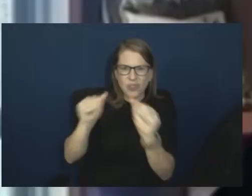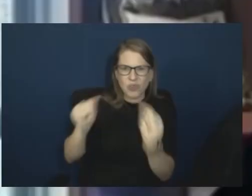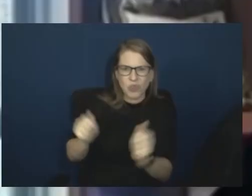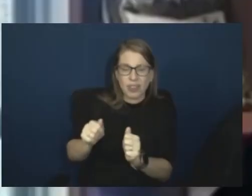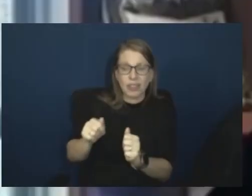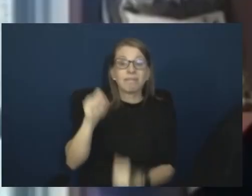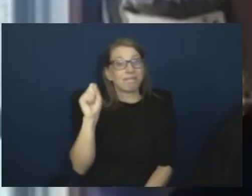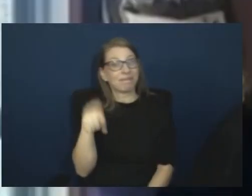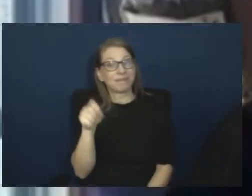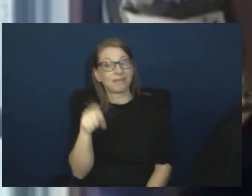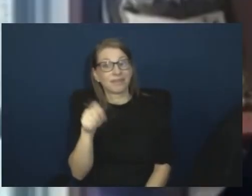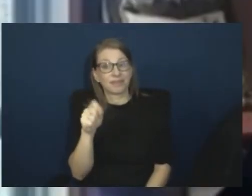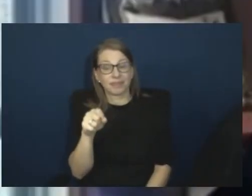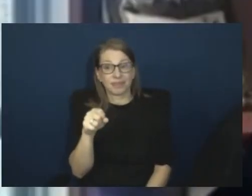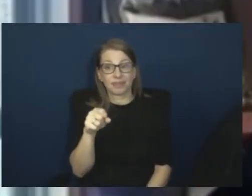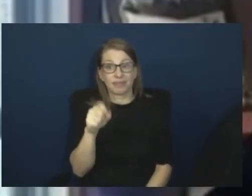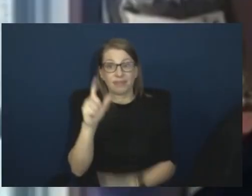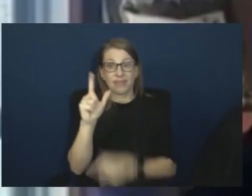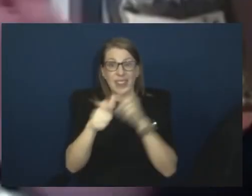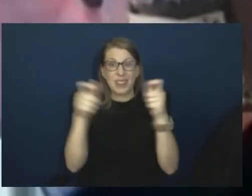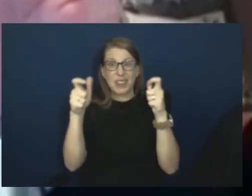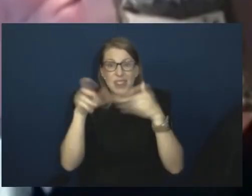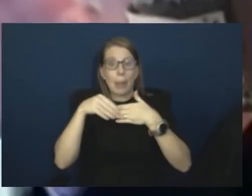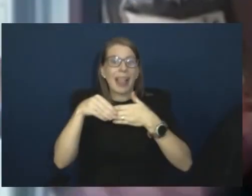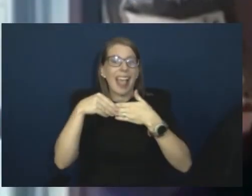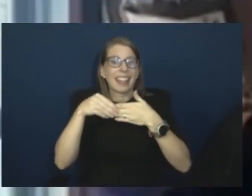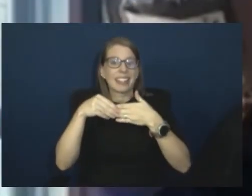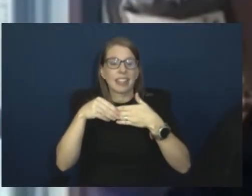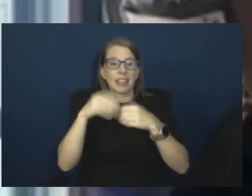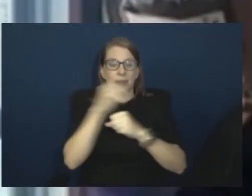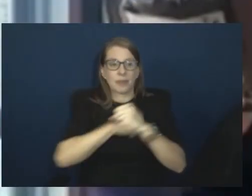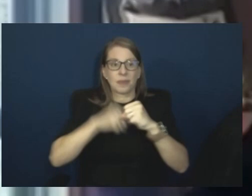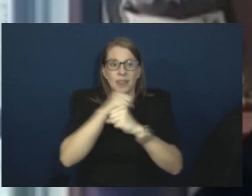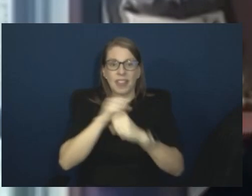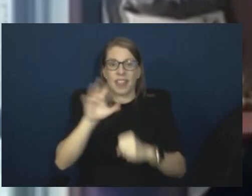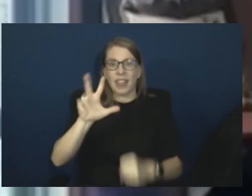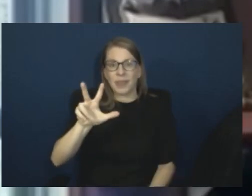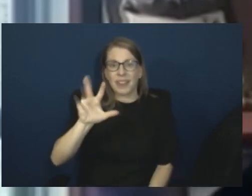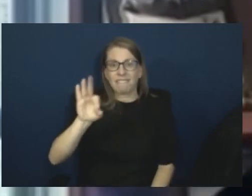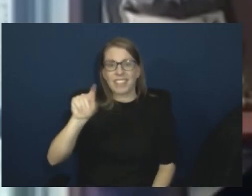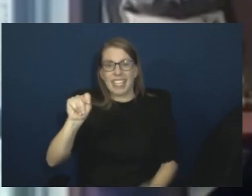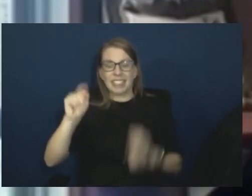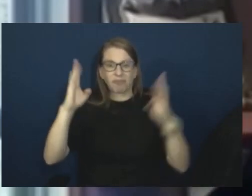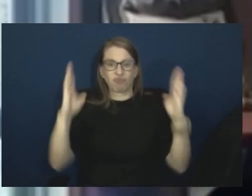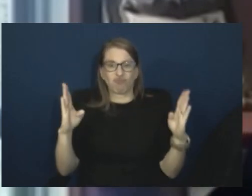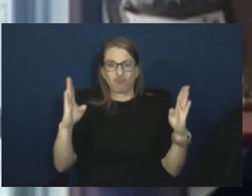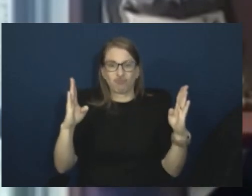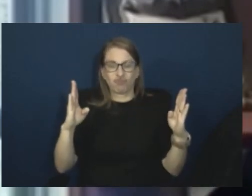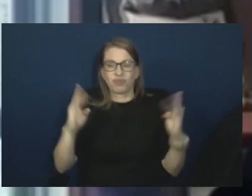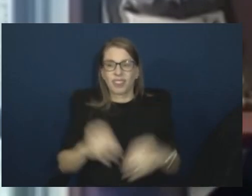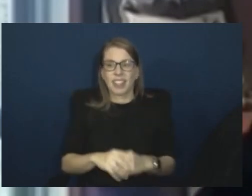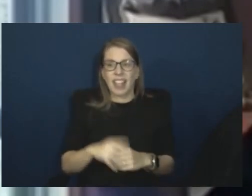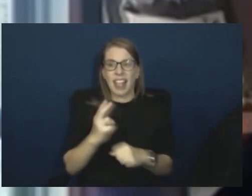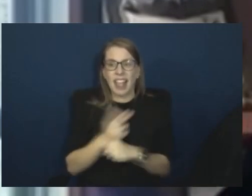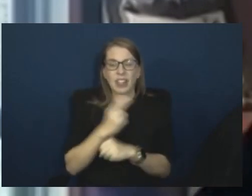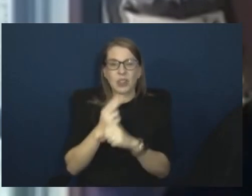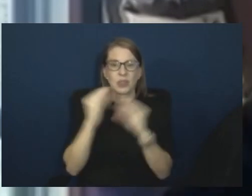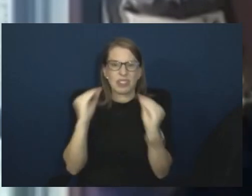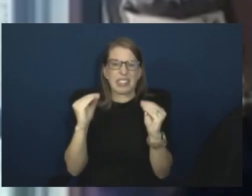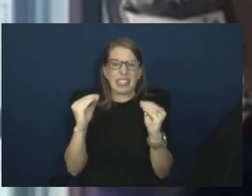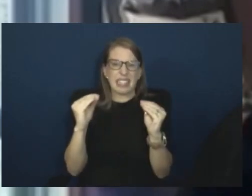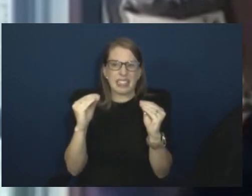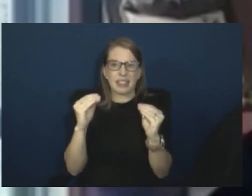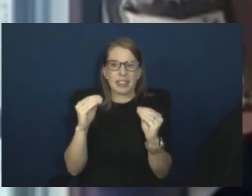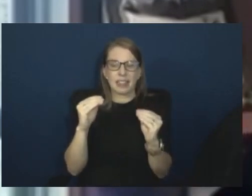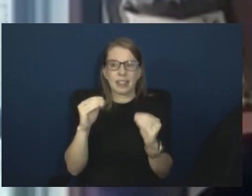It's a huge plastic mosquito about 3 feet across that I use for teaching. It's a Texas